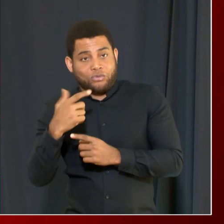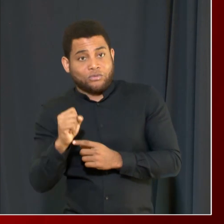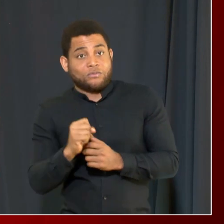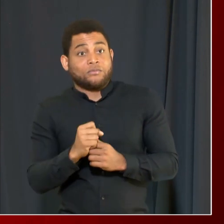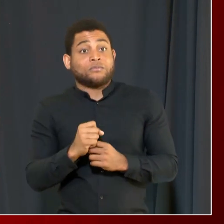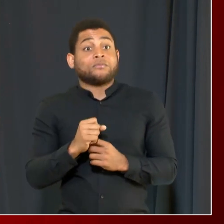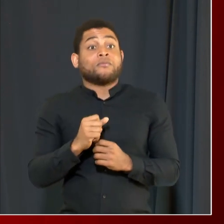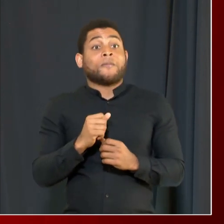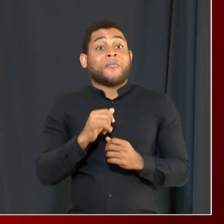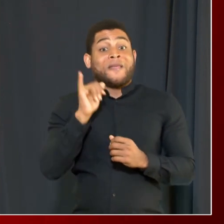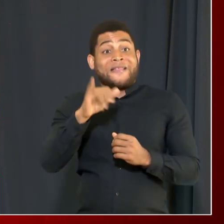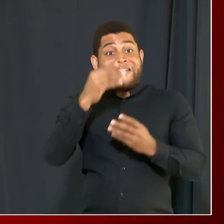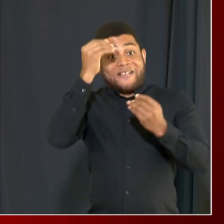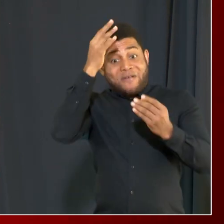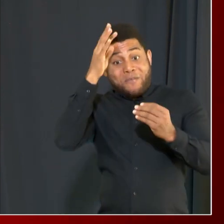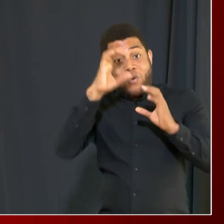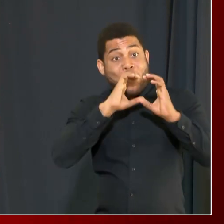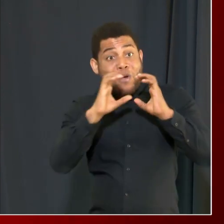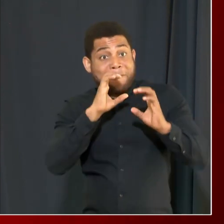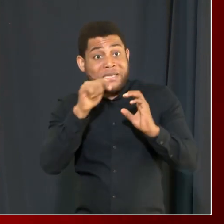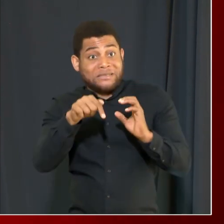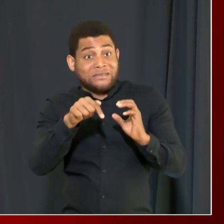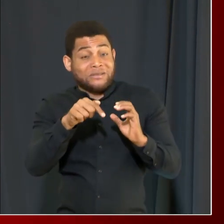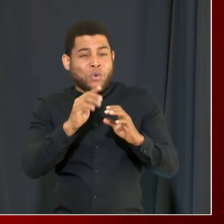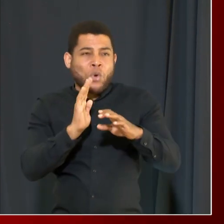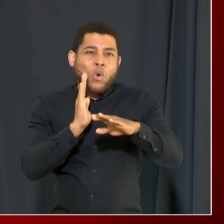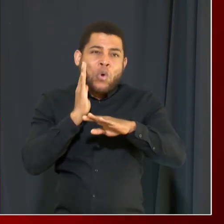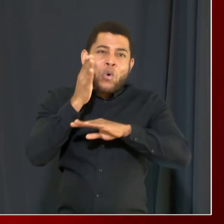communicated over